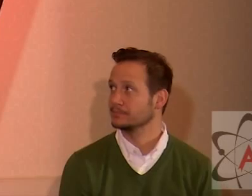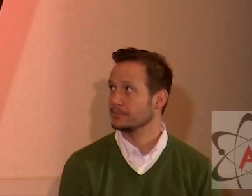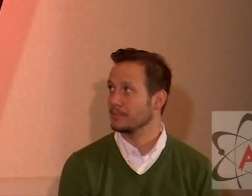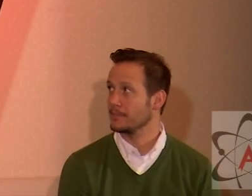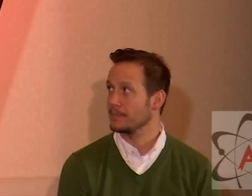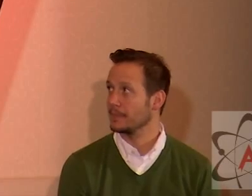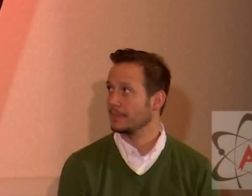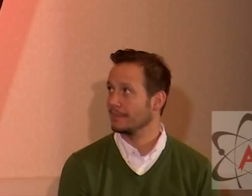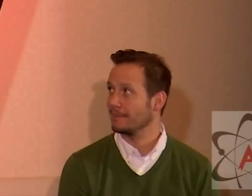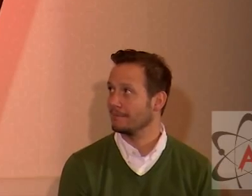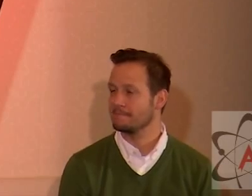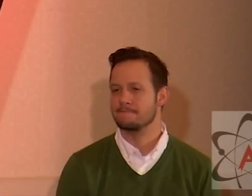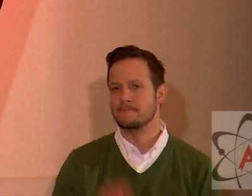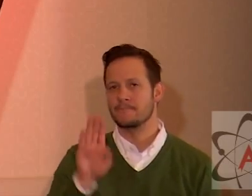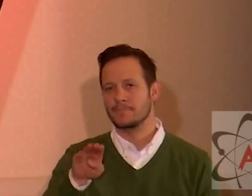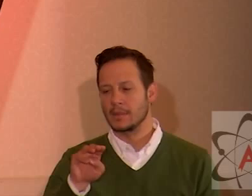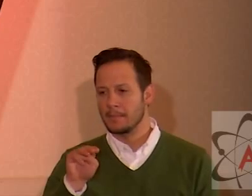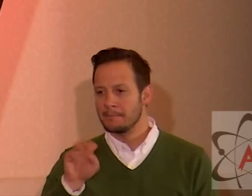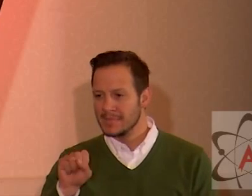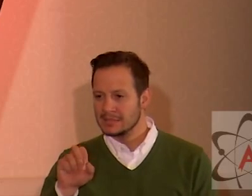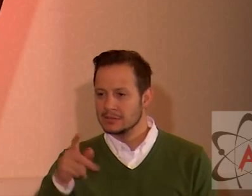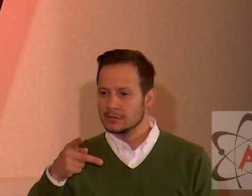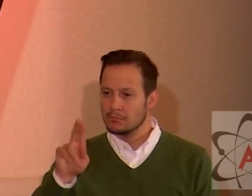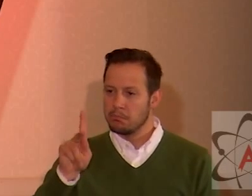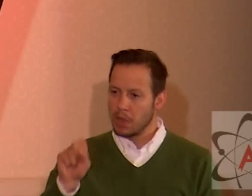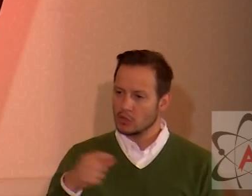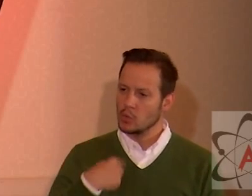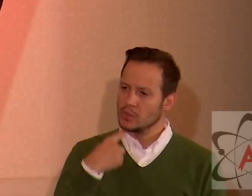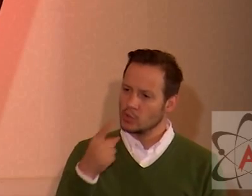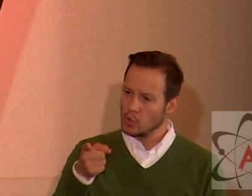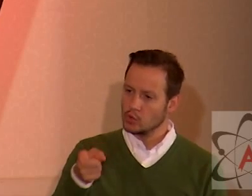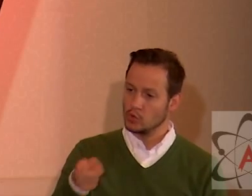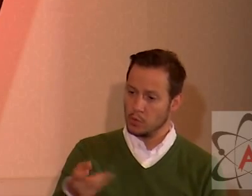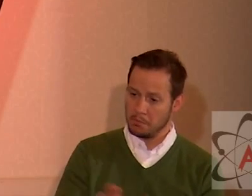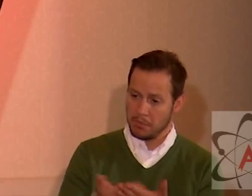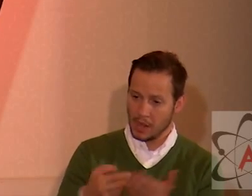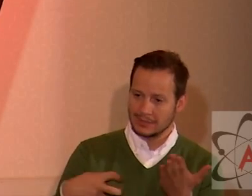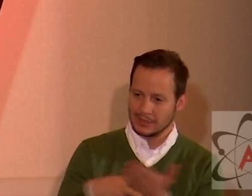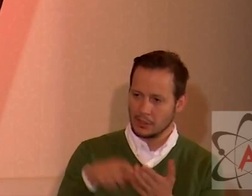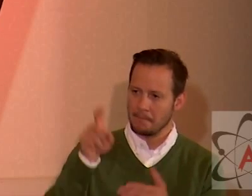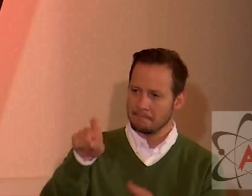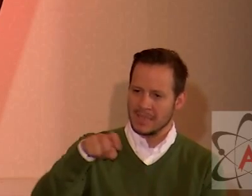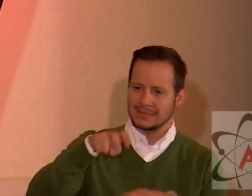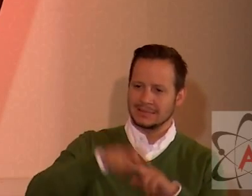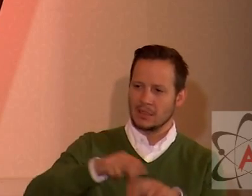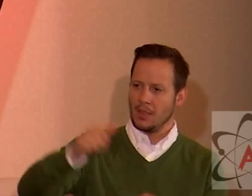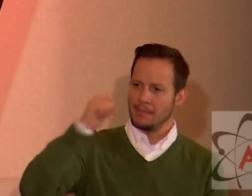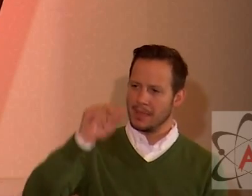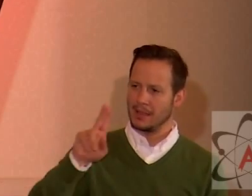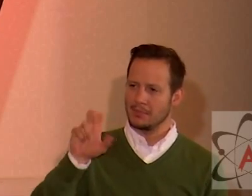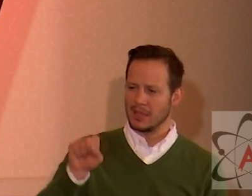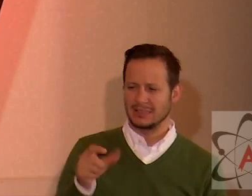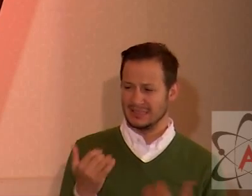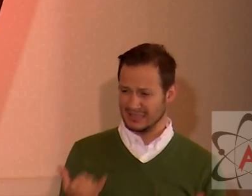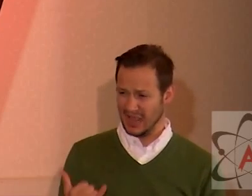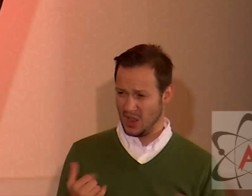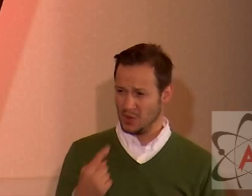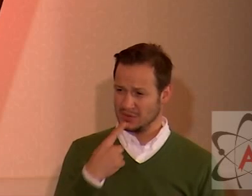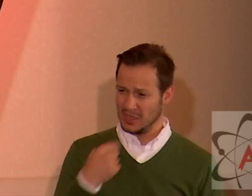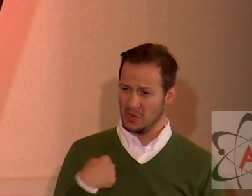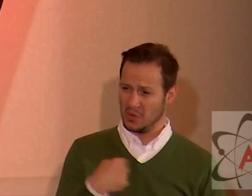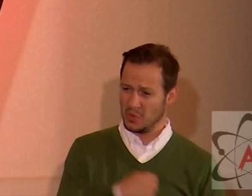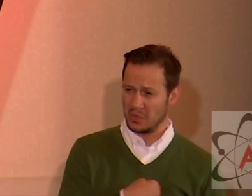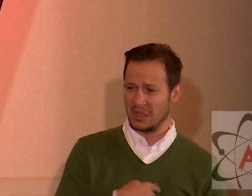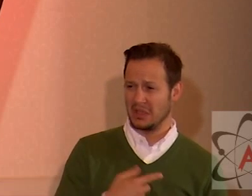Mrs. Parks, we told you when you bought the ticket, you had to sit on the back of the bus, so don't go telling us we are